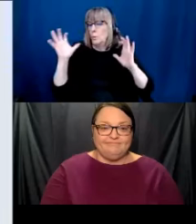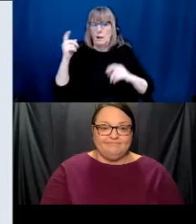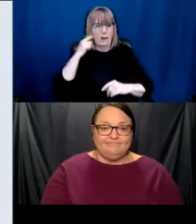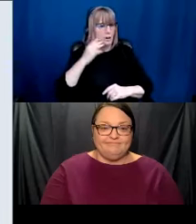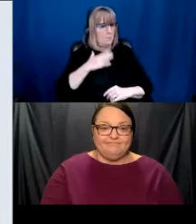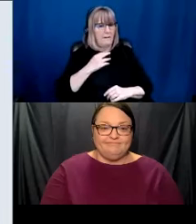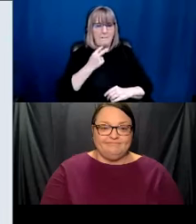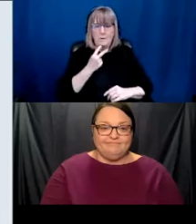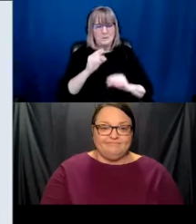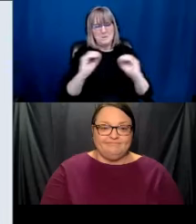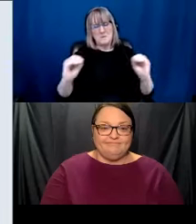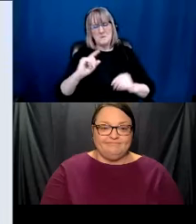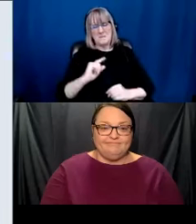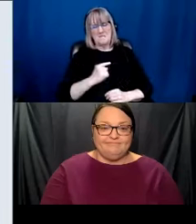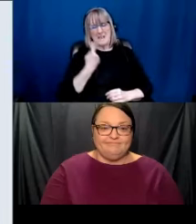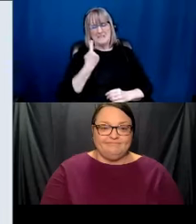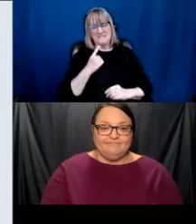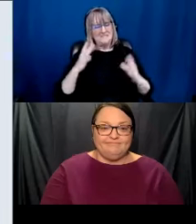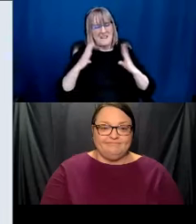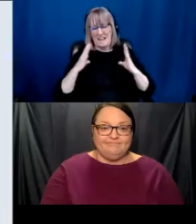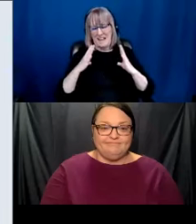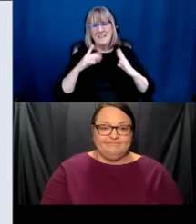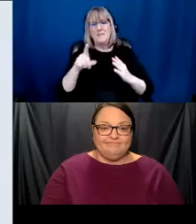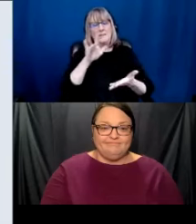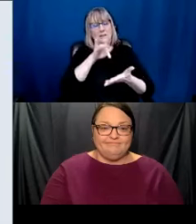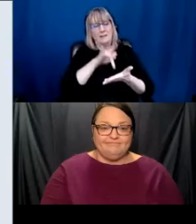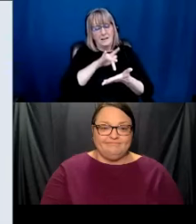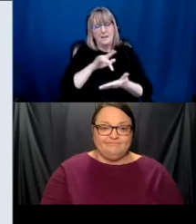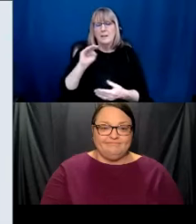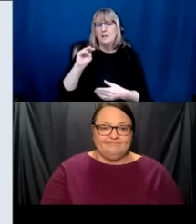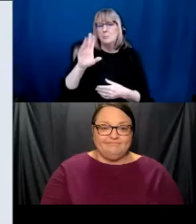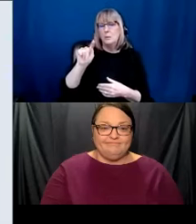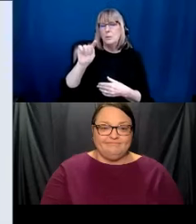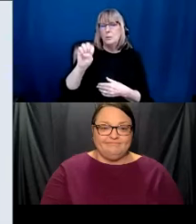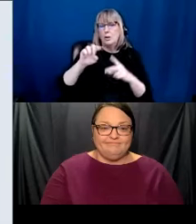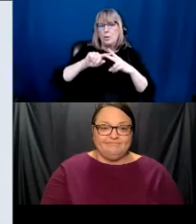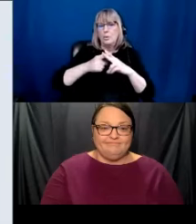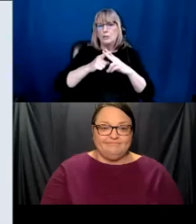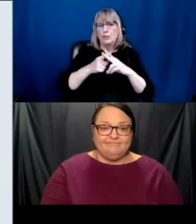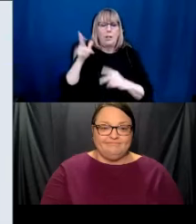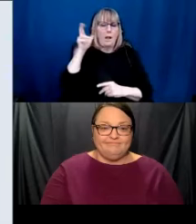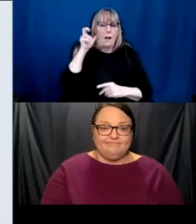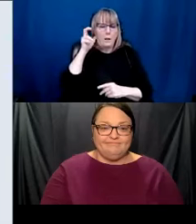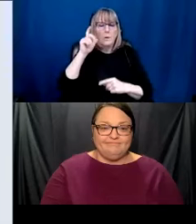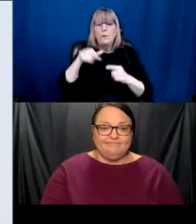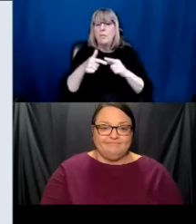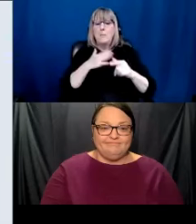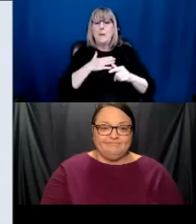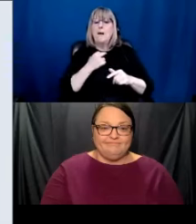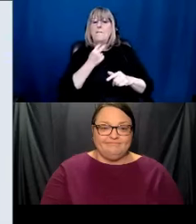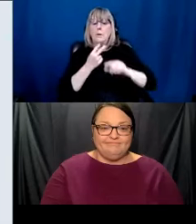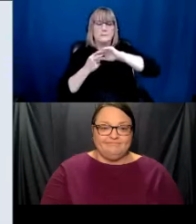su idioma a volumen alto. And then you'll only hear your interpreter.